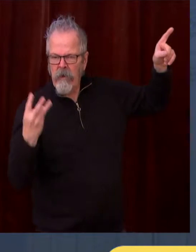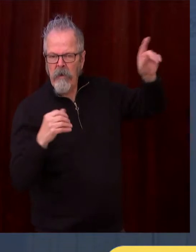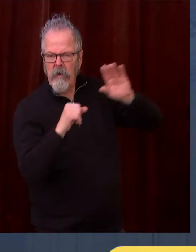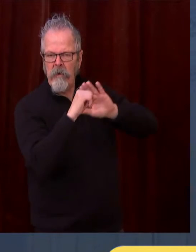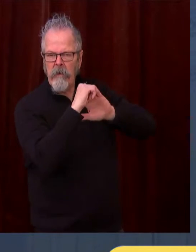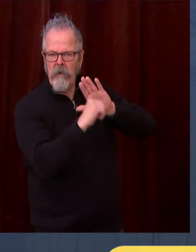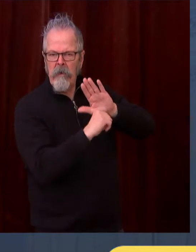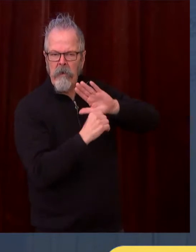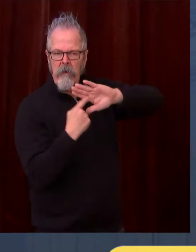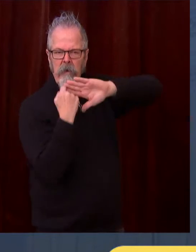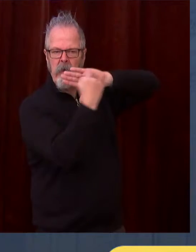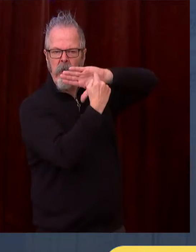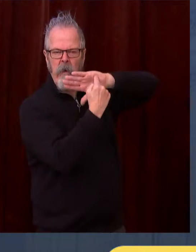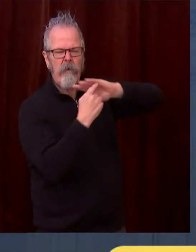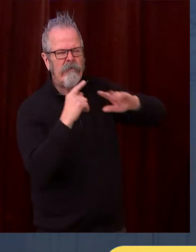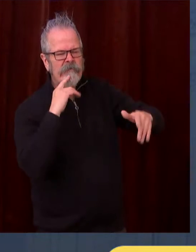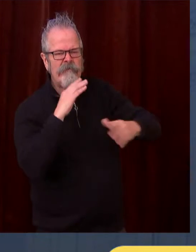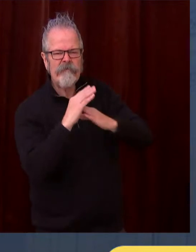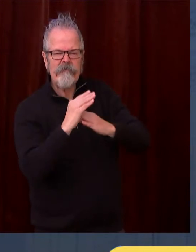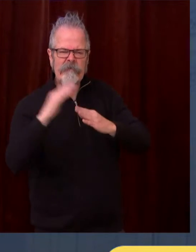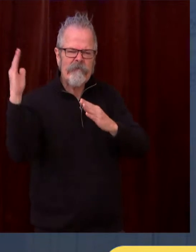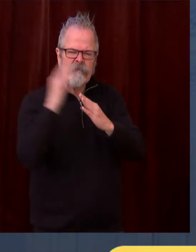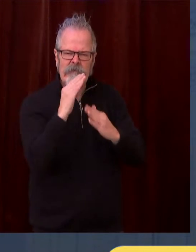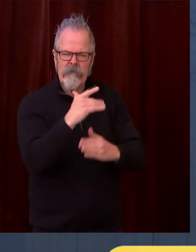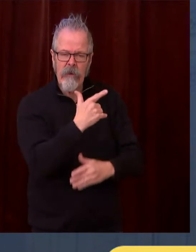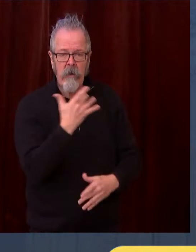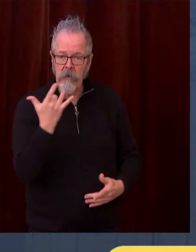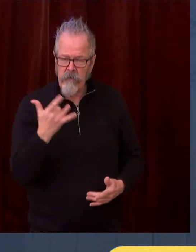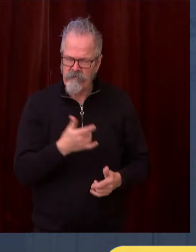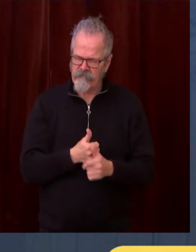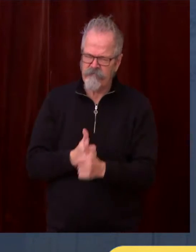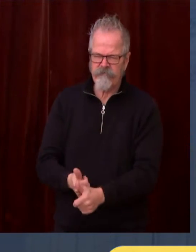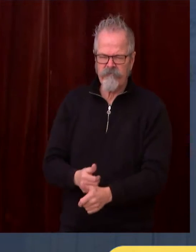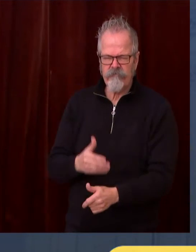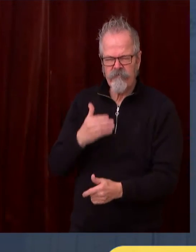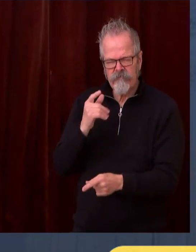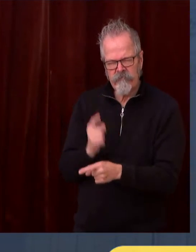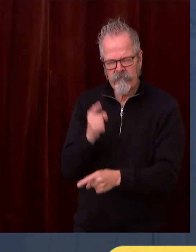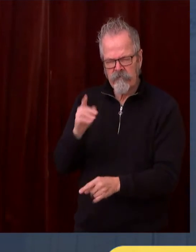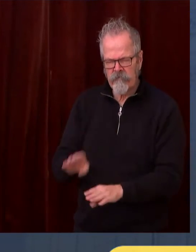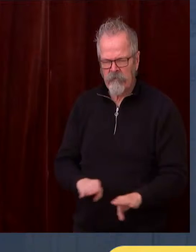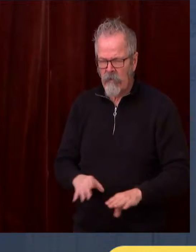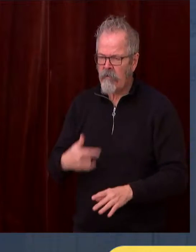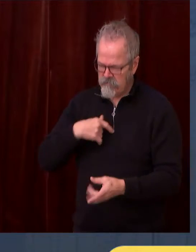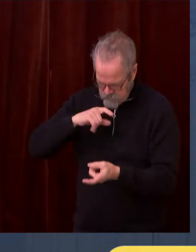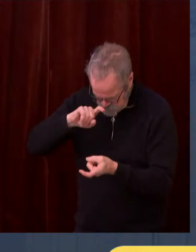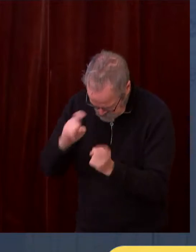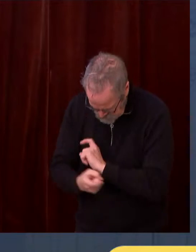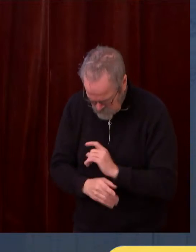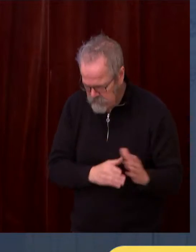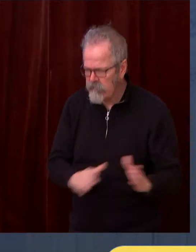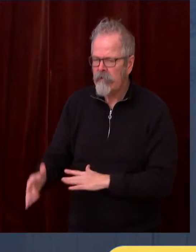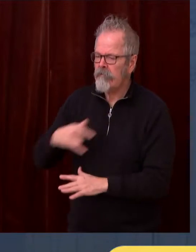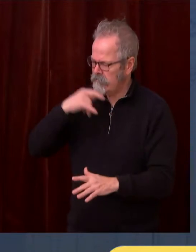way. Now we're heading into other holidays, no matter what holiday or faith you are in.